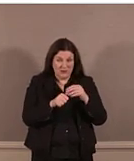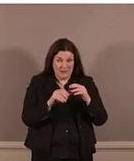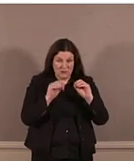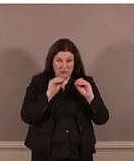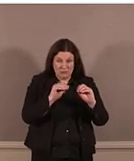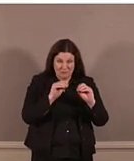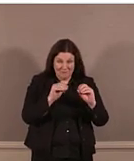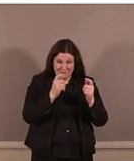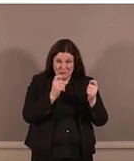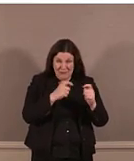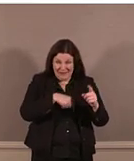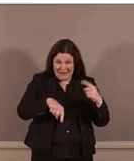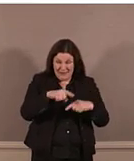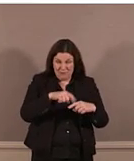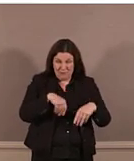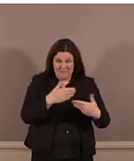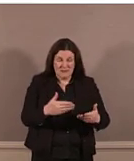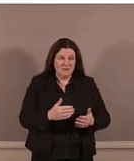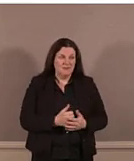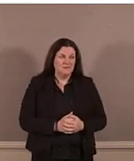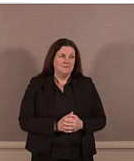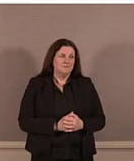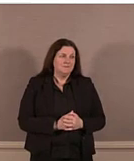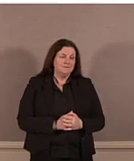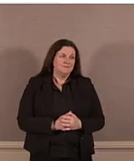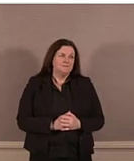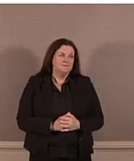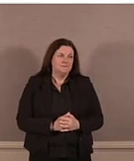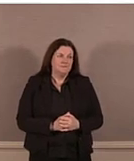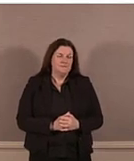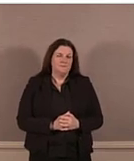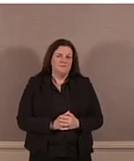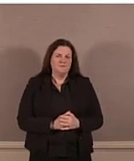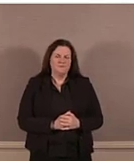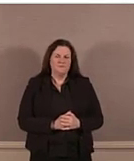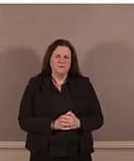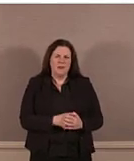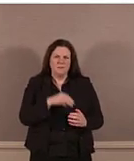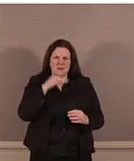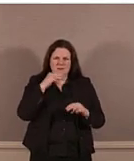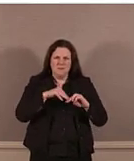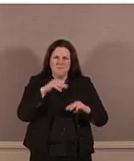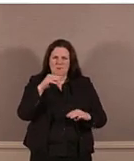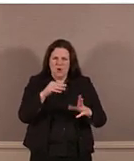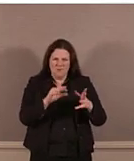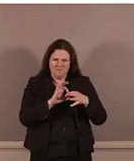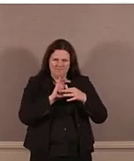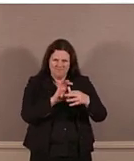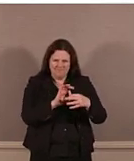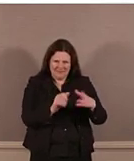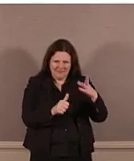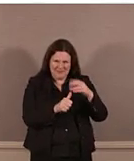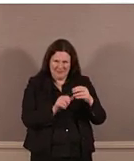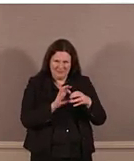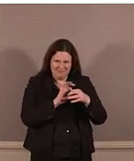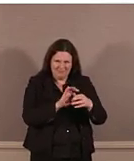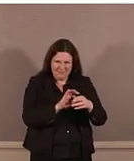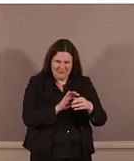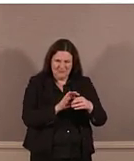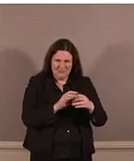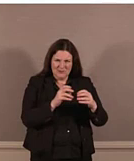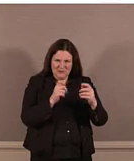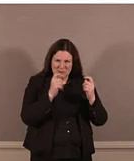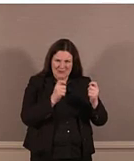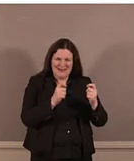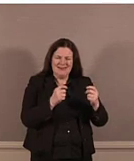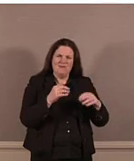And this provides you with I suppose, specialised training to suit your particular need at a pace that you would